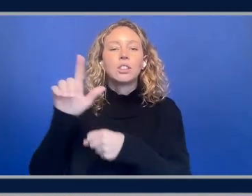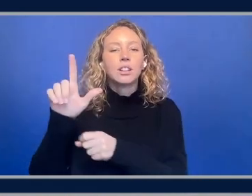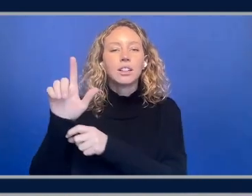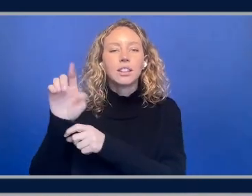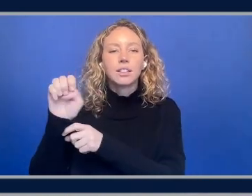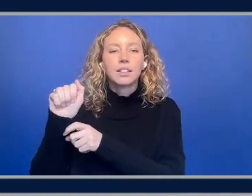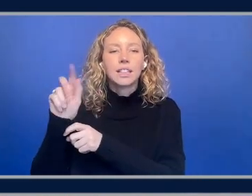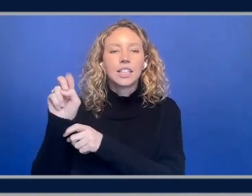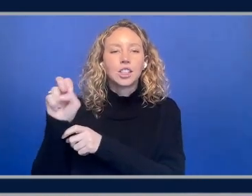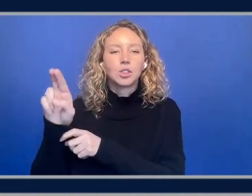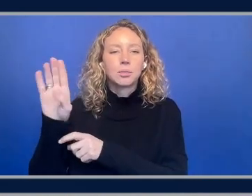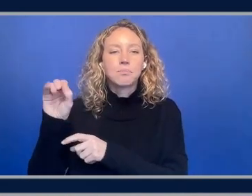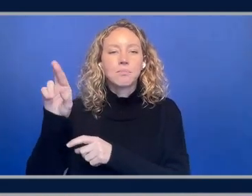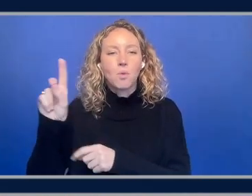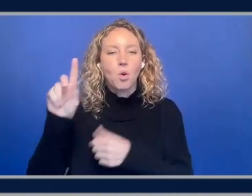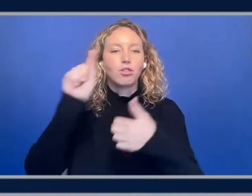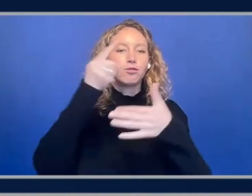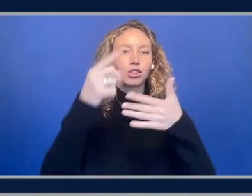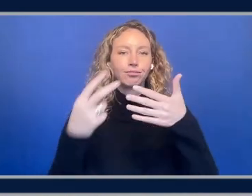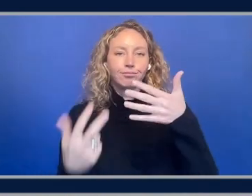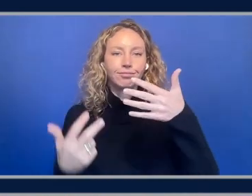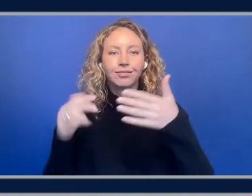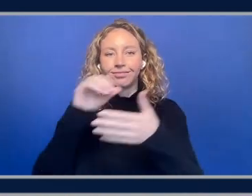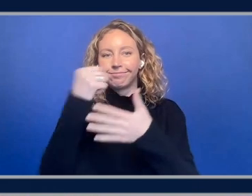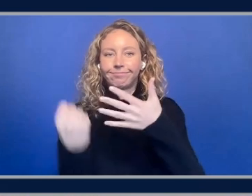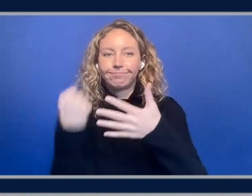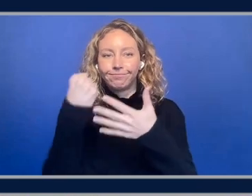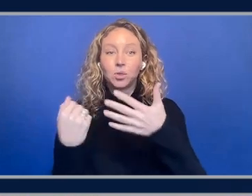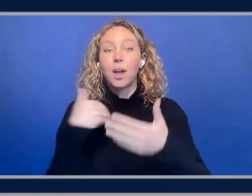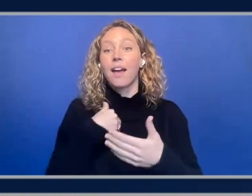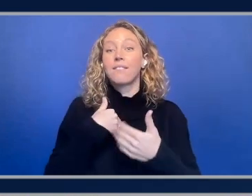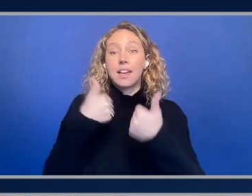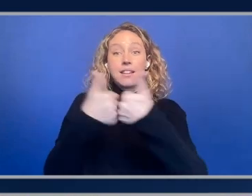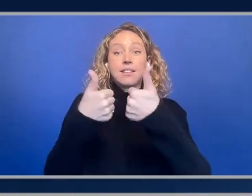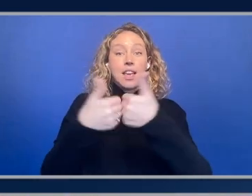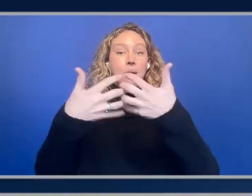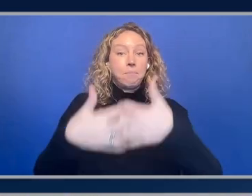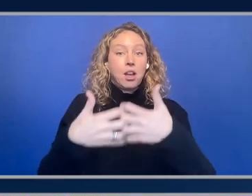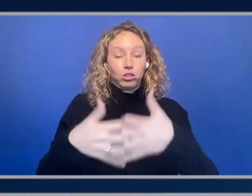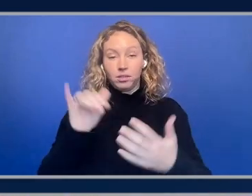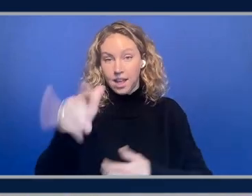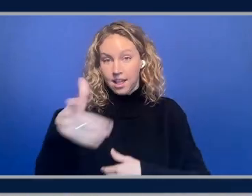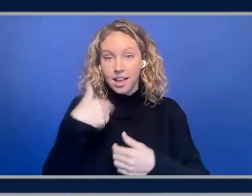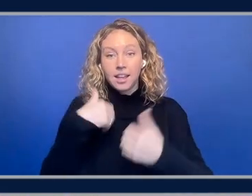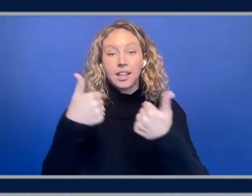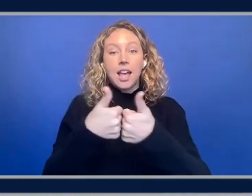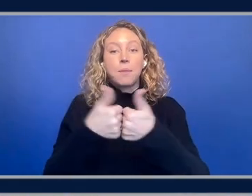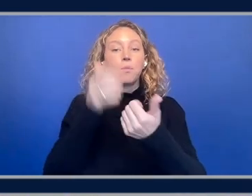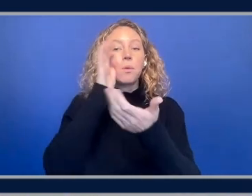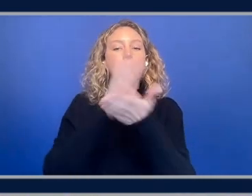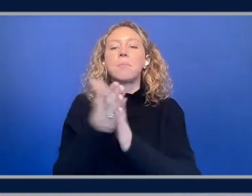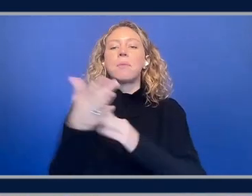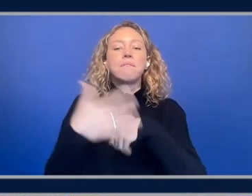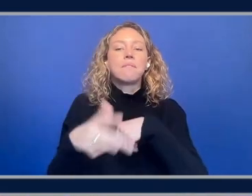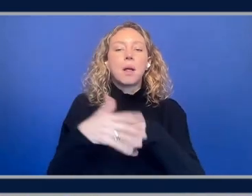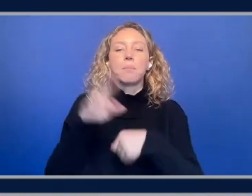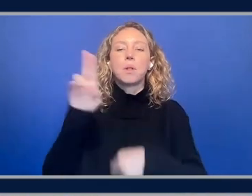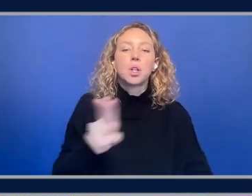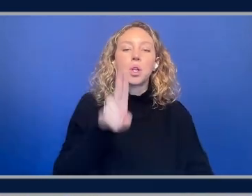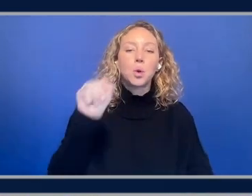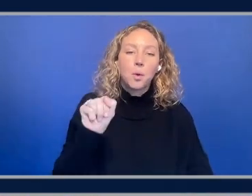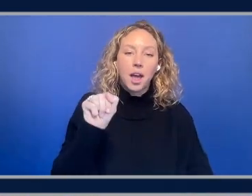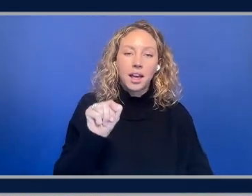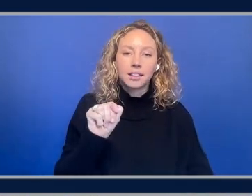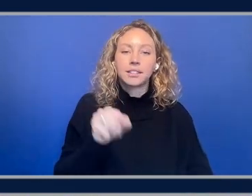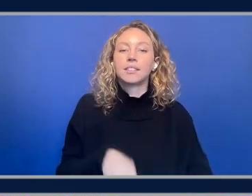about. Multiple region, we simulate a game engine. So the idea is the game will be available in US East 1 and